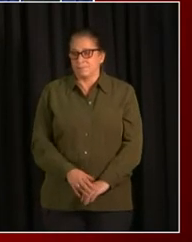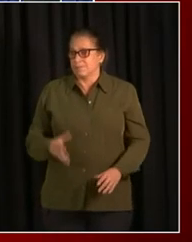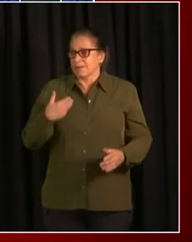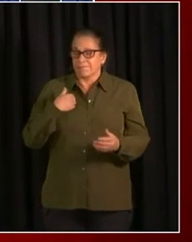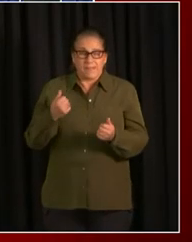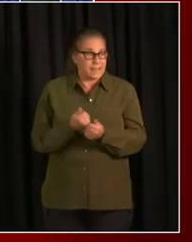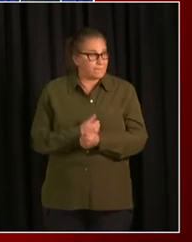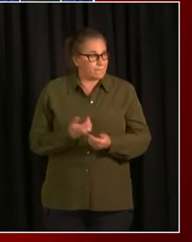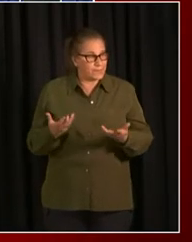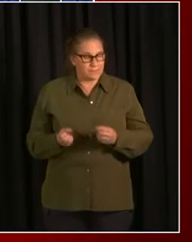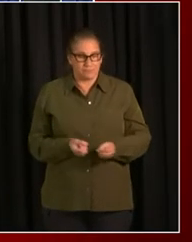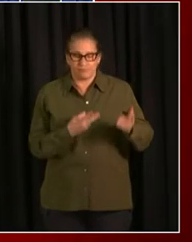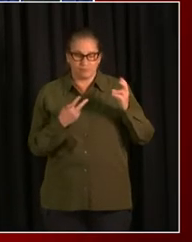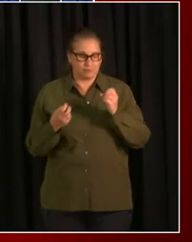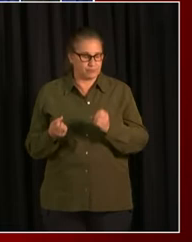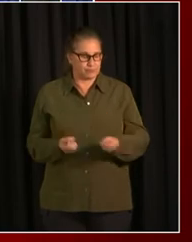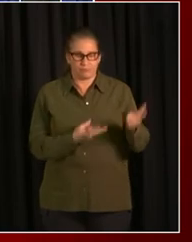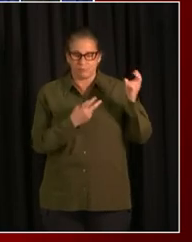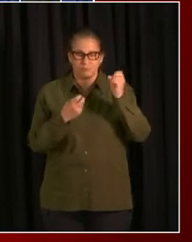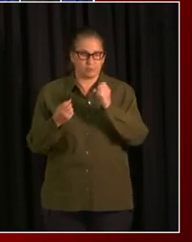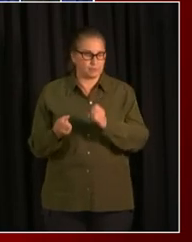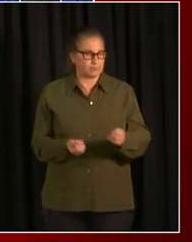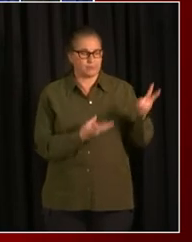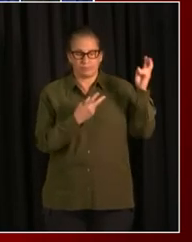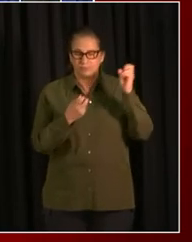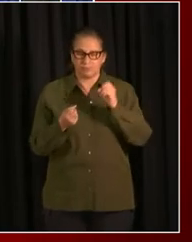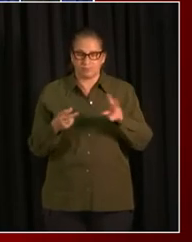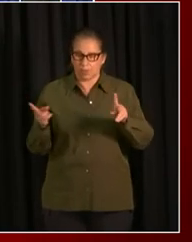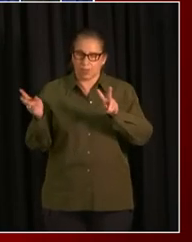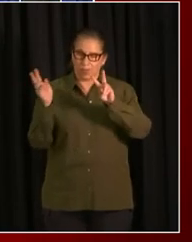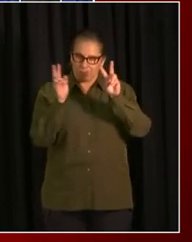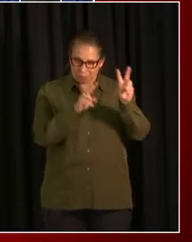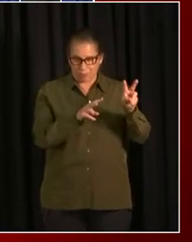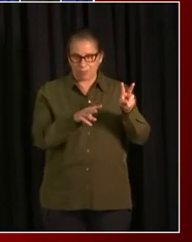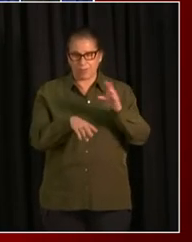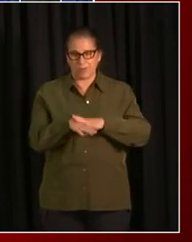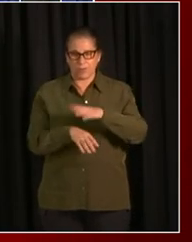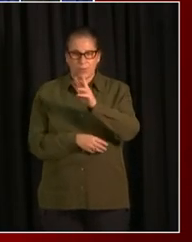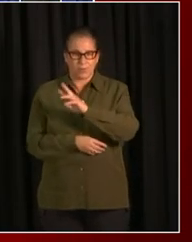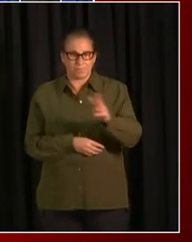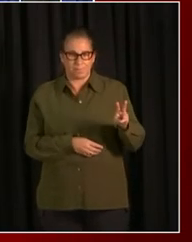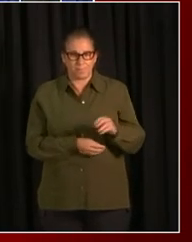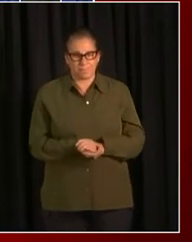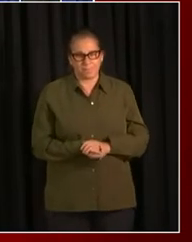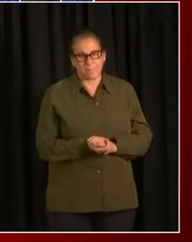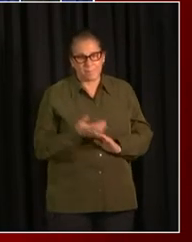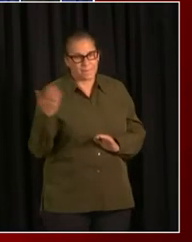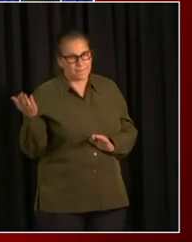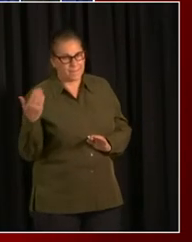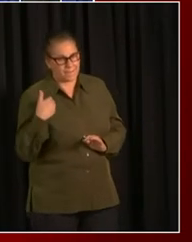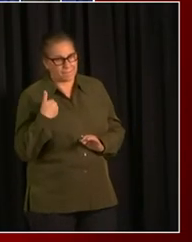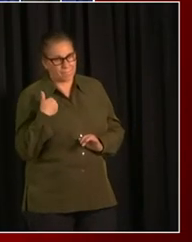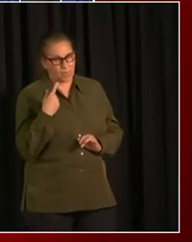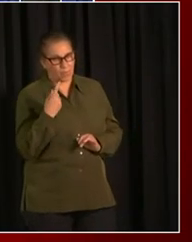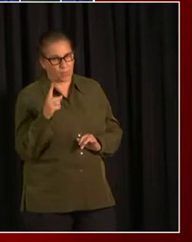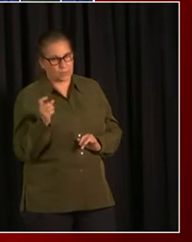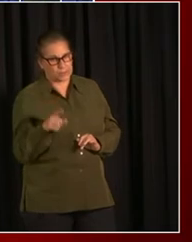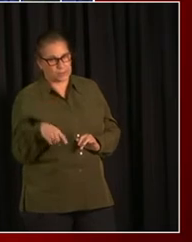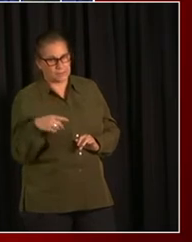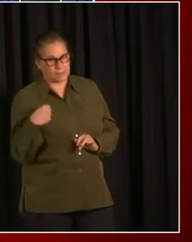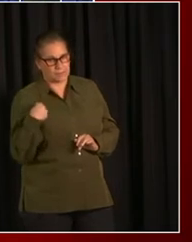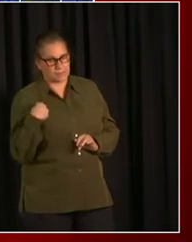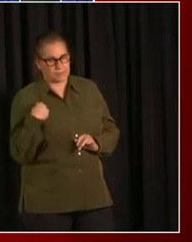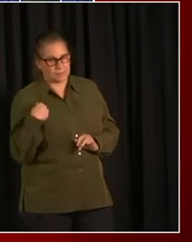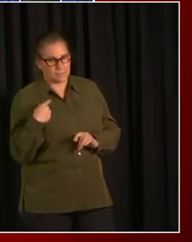owners, we hope that you'll download them, print them, use them as well. We did get a question from Vincent on our